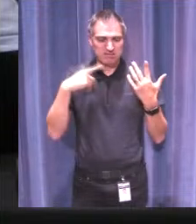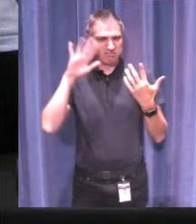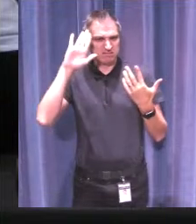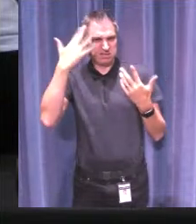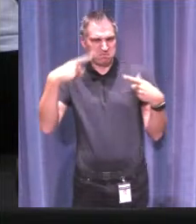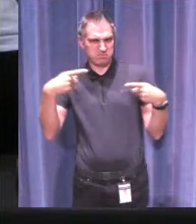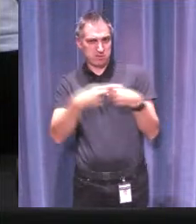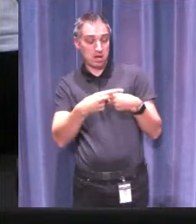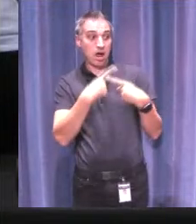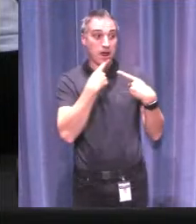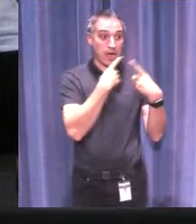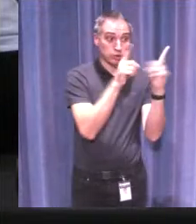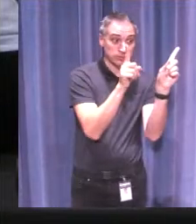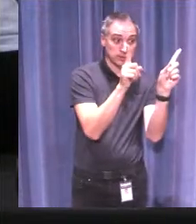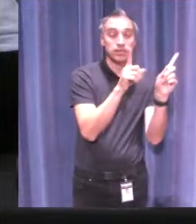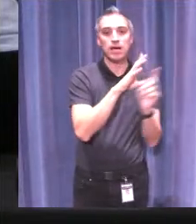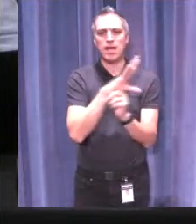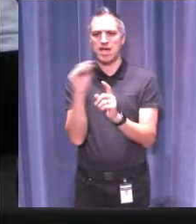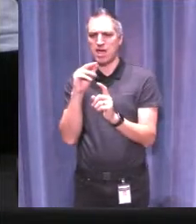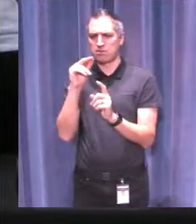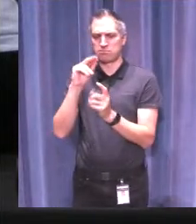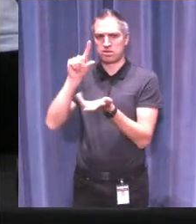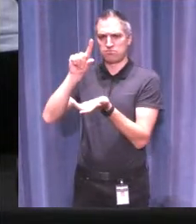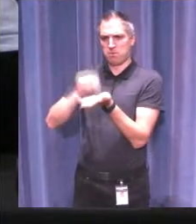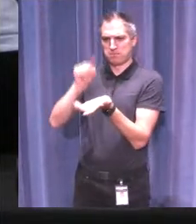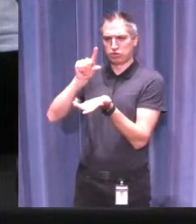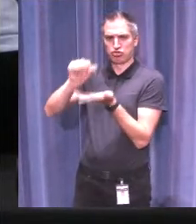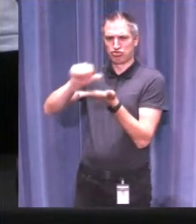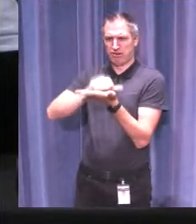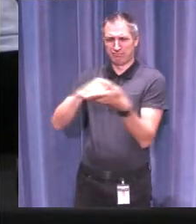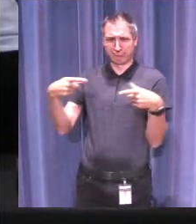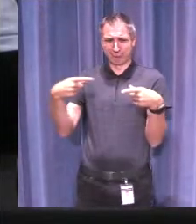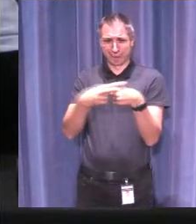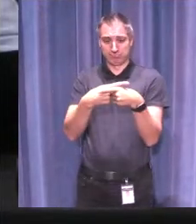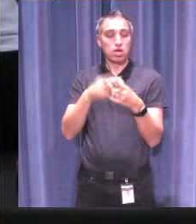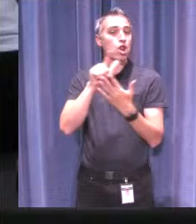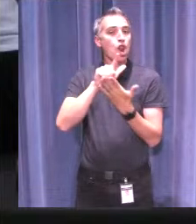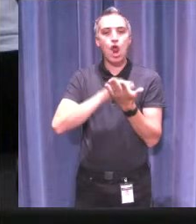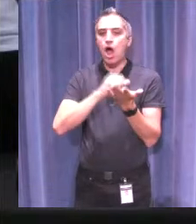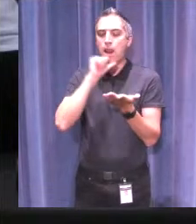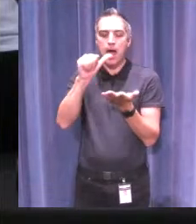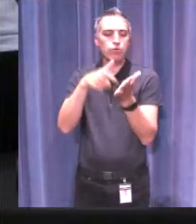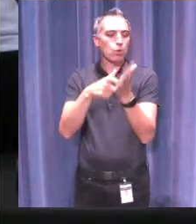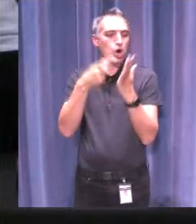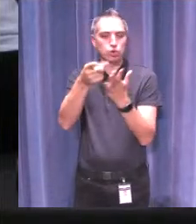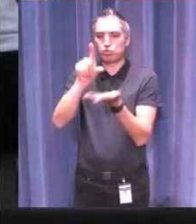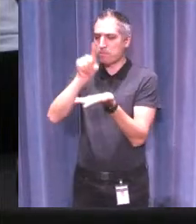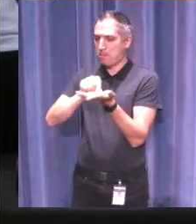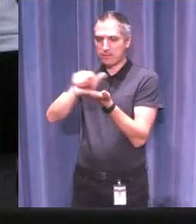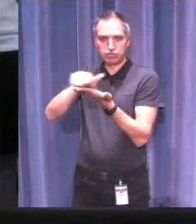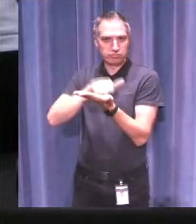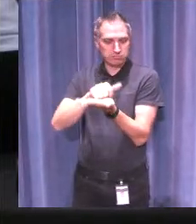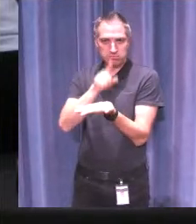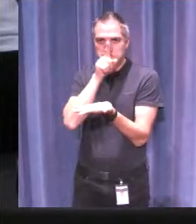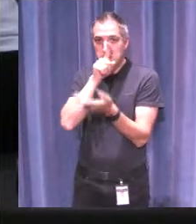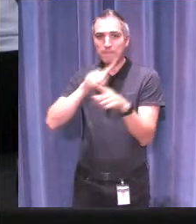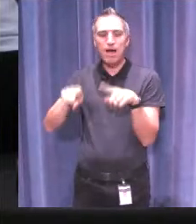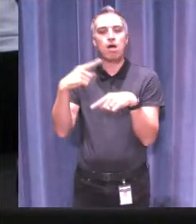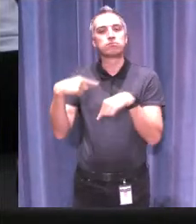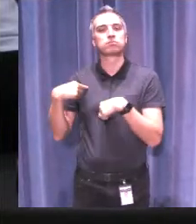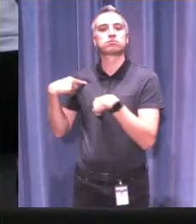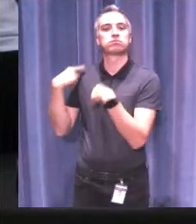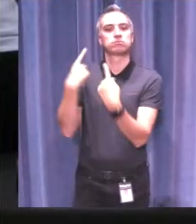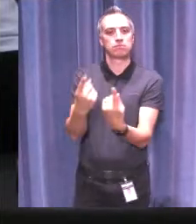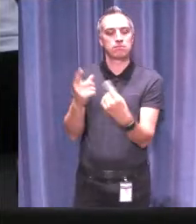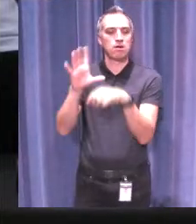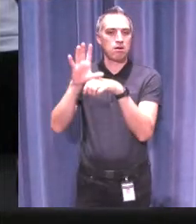between the announcement of the meeting and the published agenda. The law does not require you to publish an agenda, however, you have always done so,